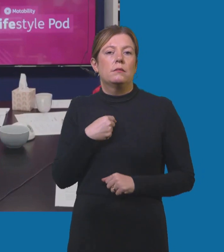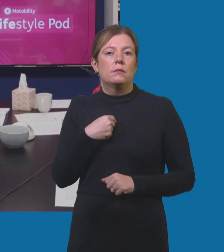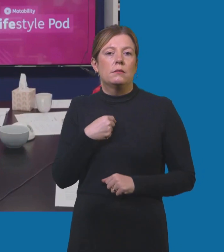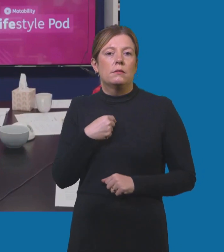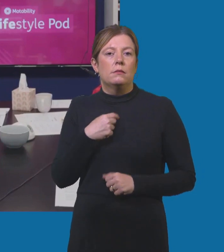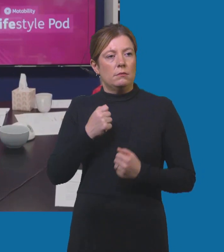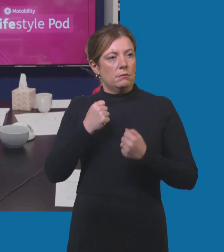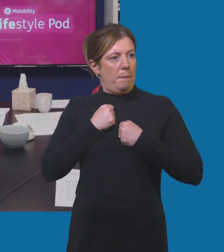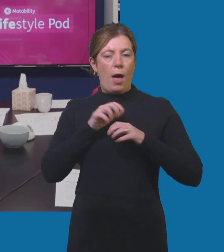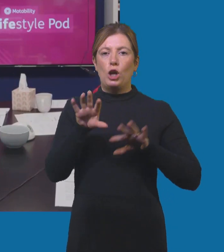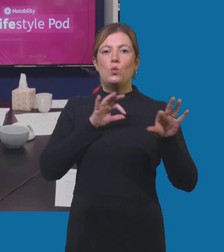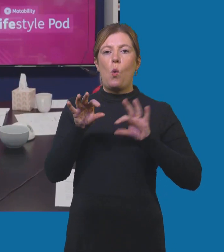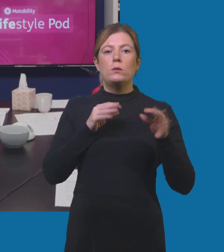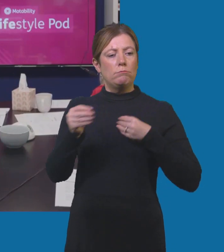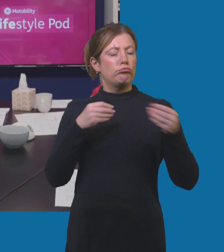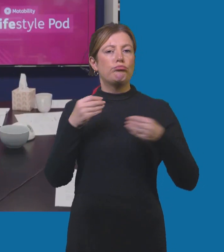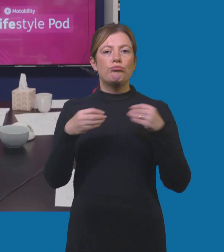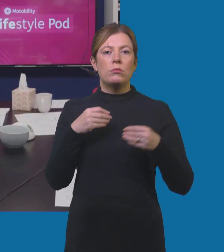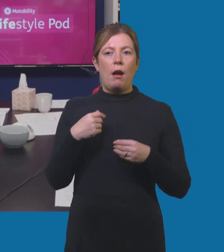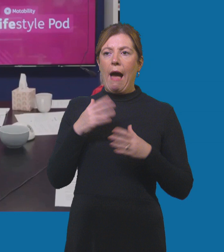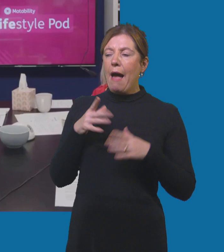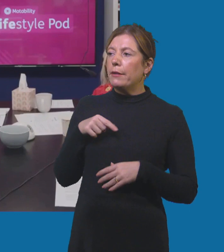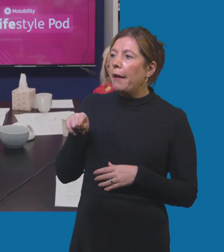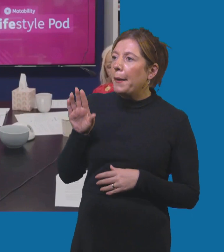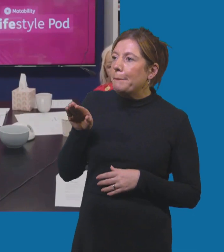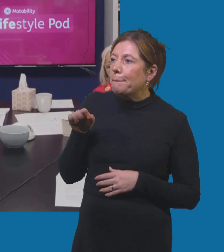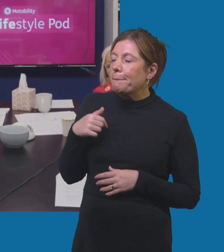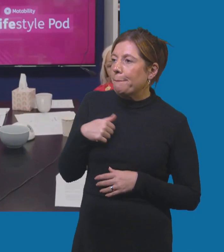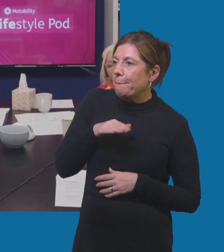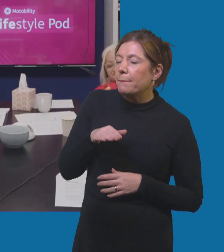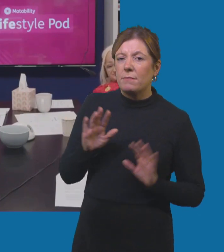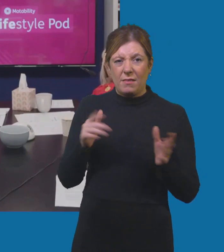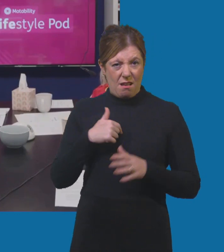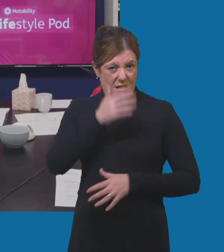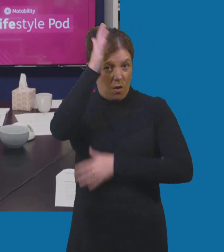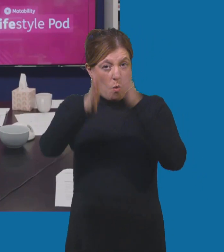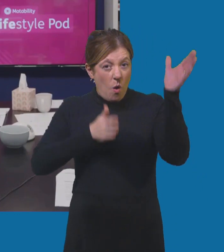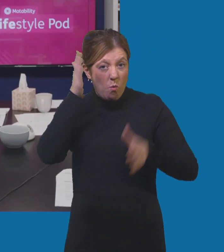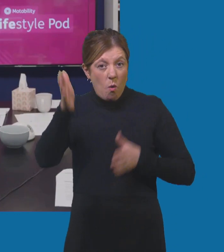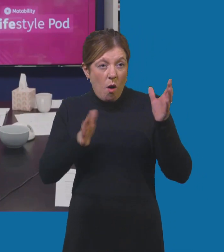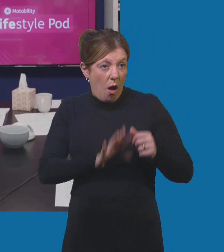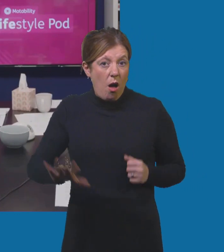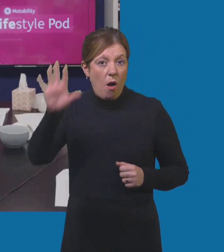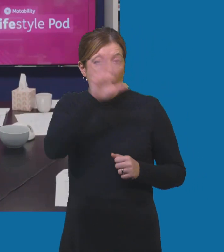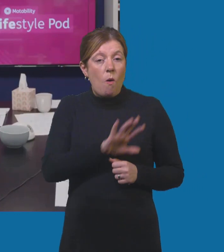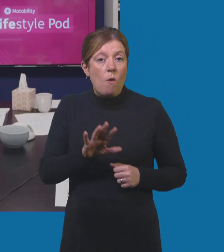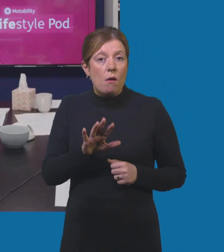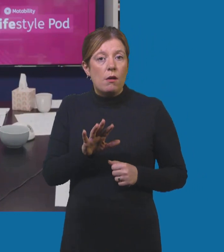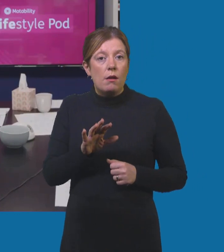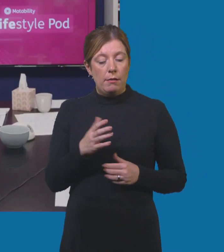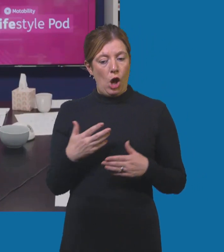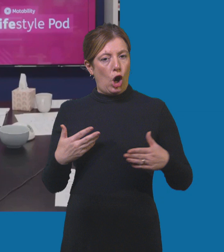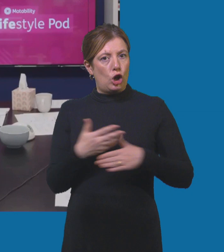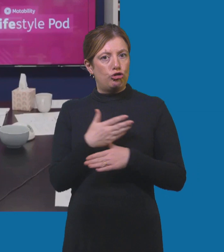life that I want to live. I'm not restricted in any way. And I travel the country as a speaker. It's given me the ability to have a